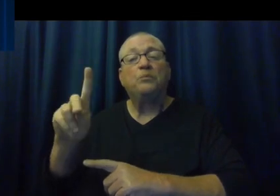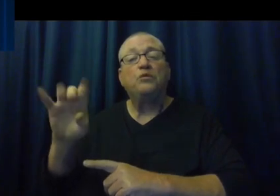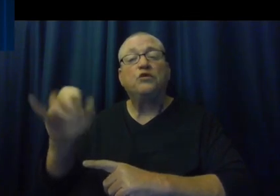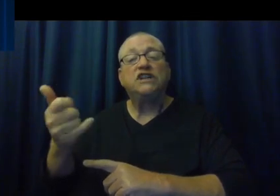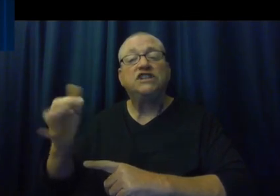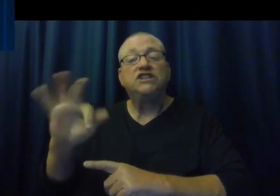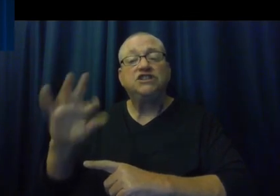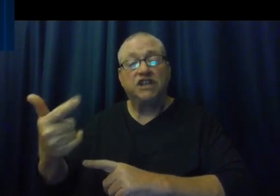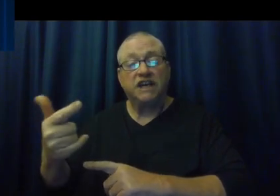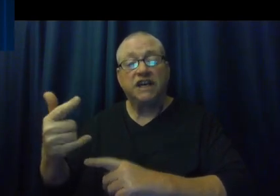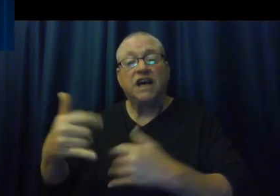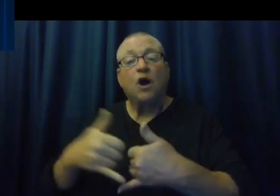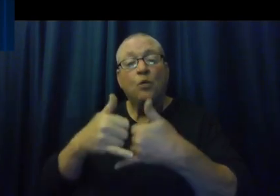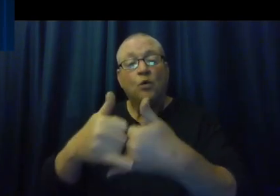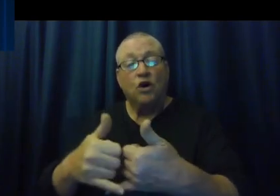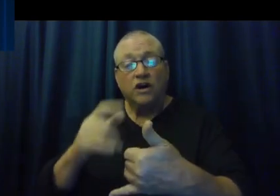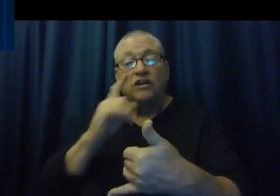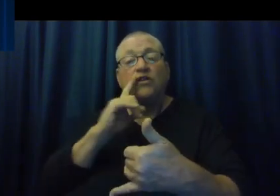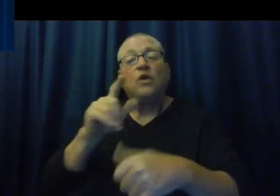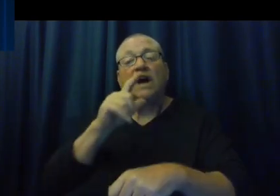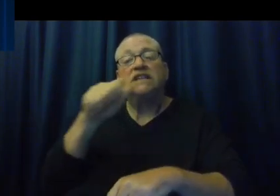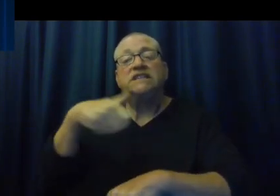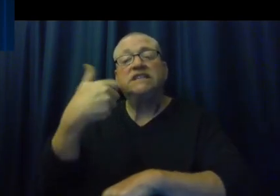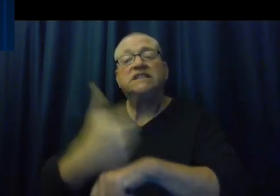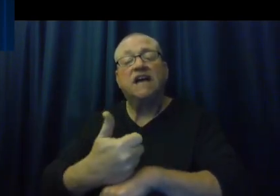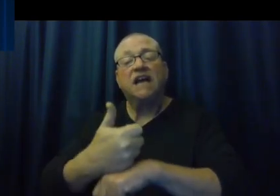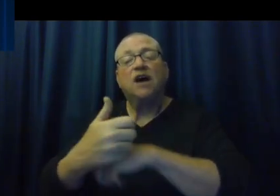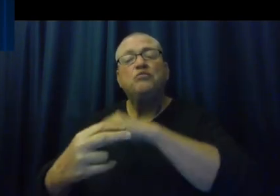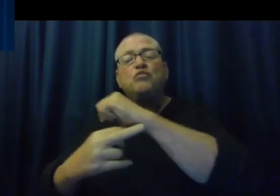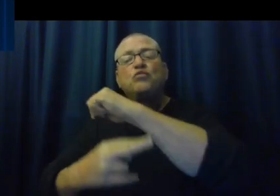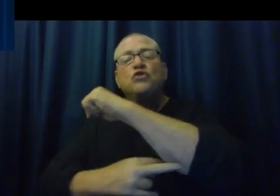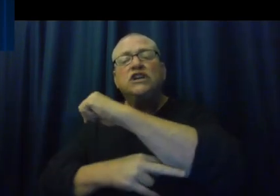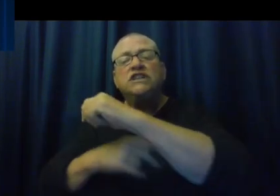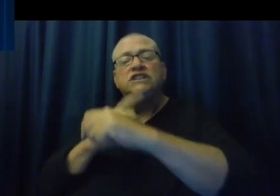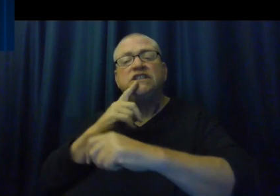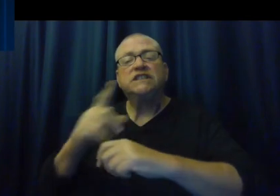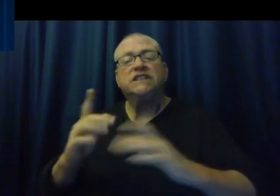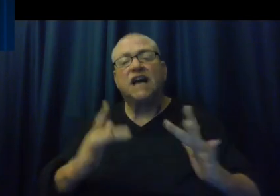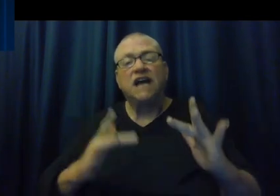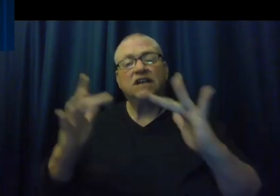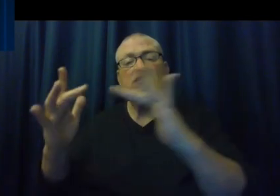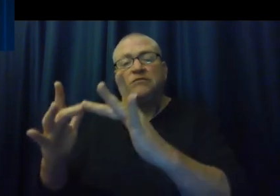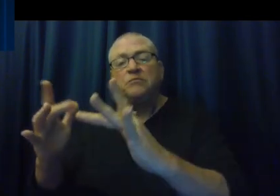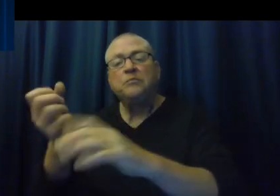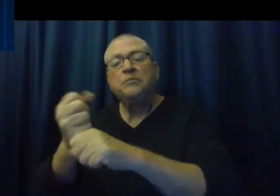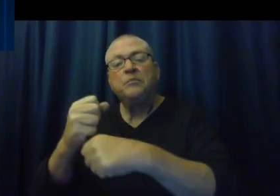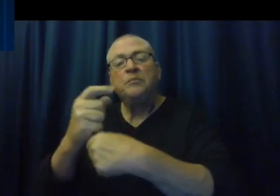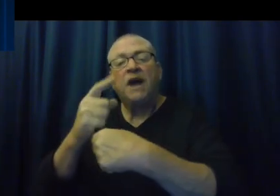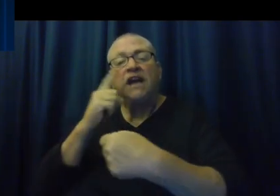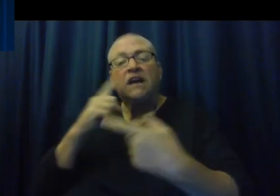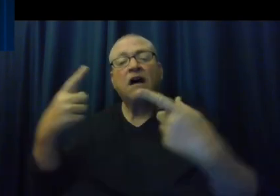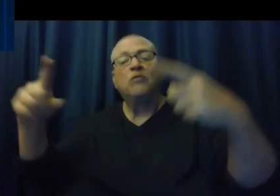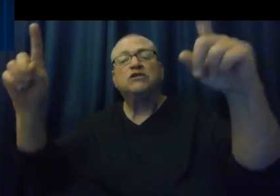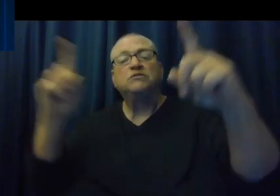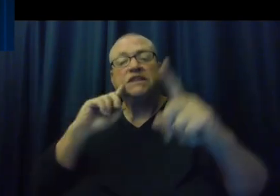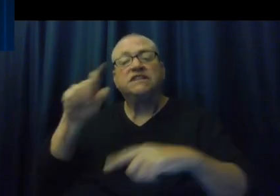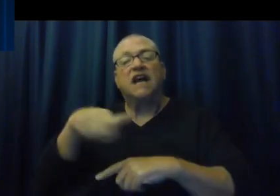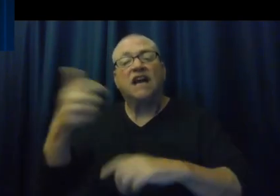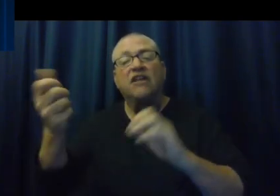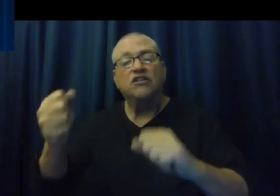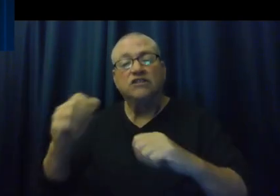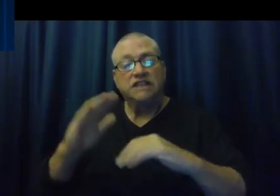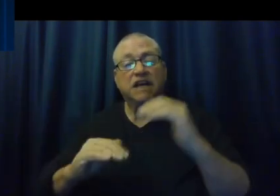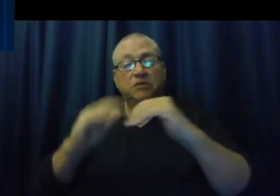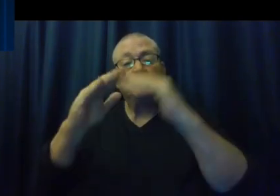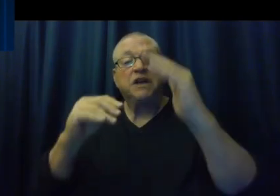faculty member who has created bridges and forged new paths that others may follow and build upon in turn. During his 25 years